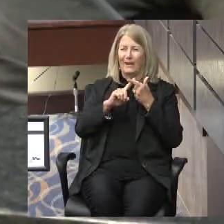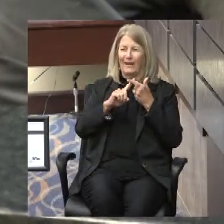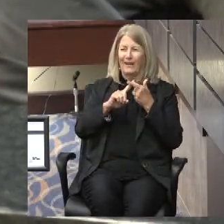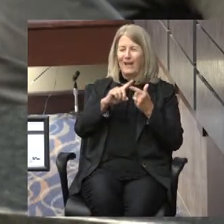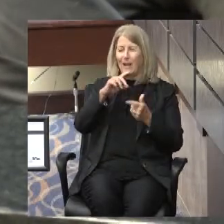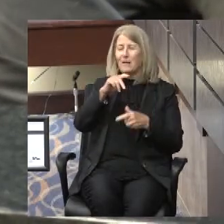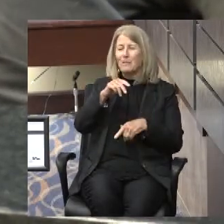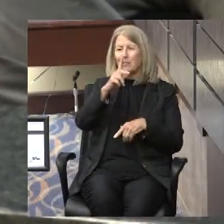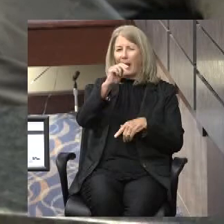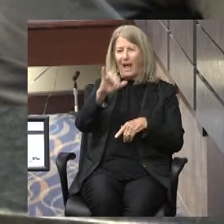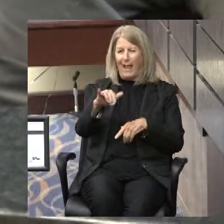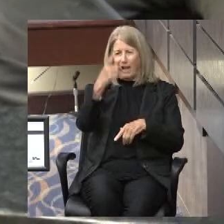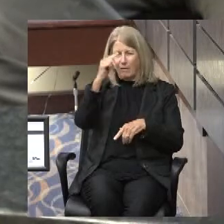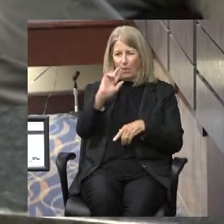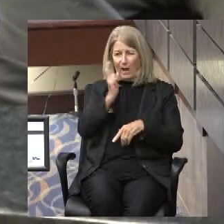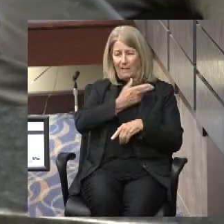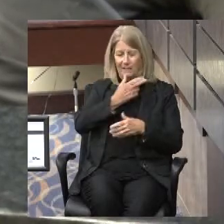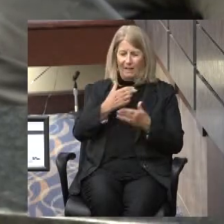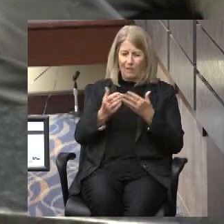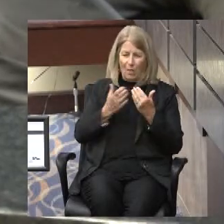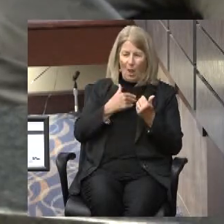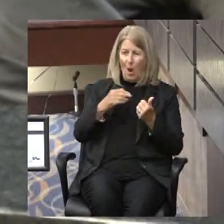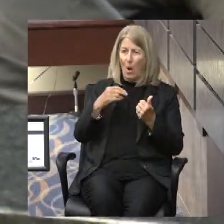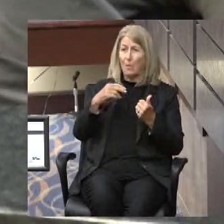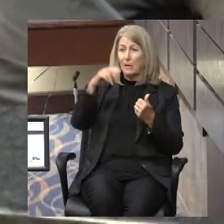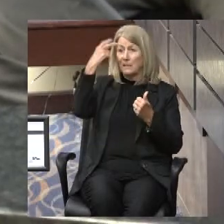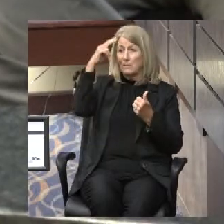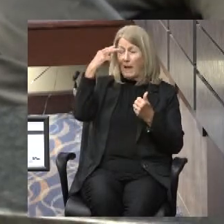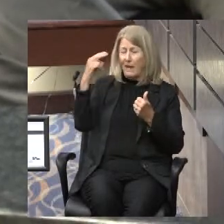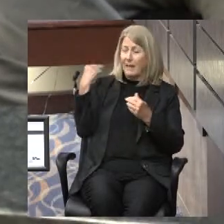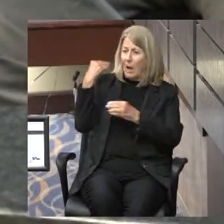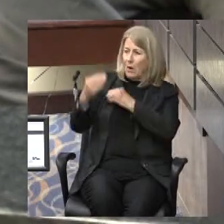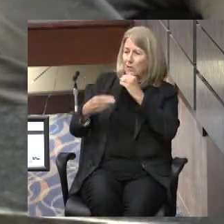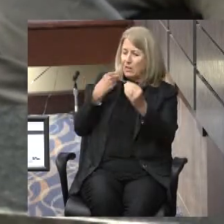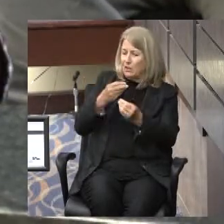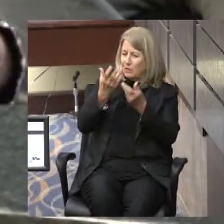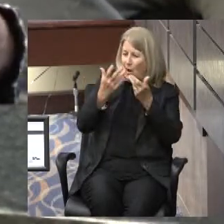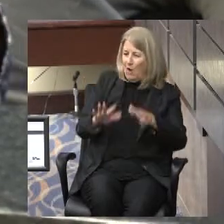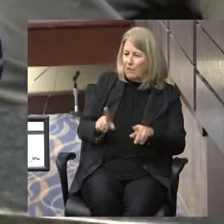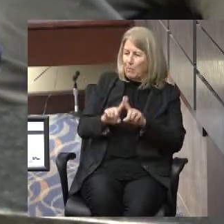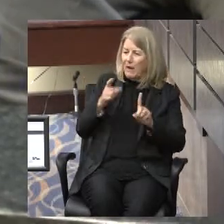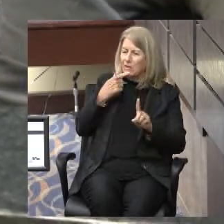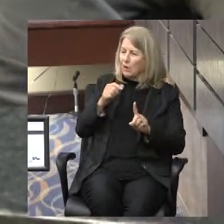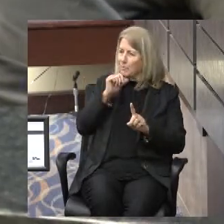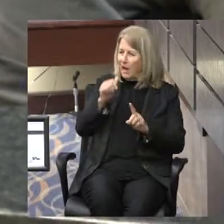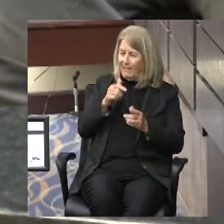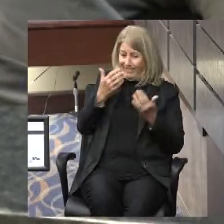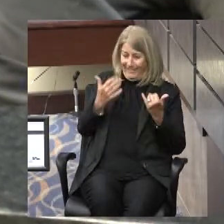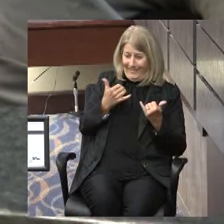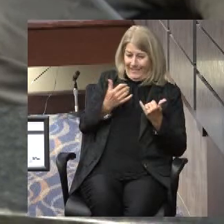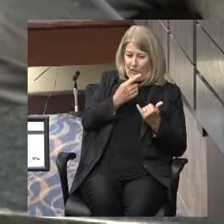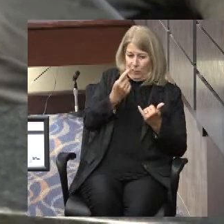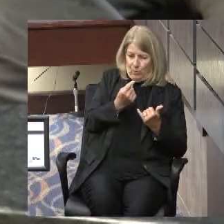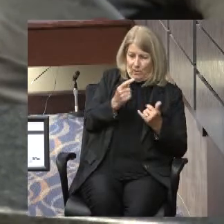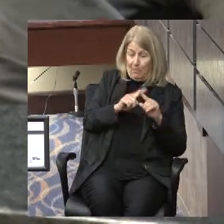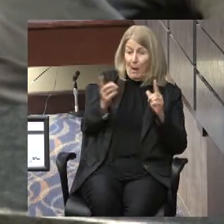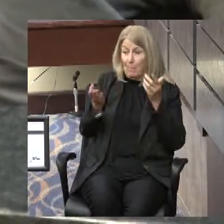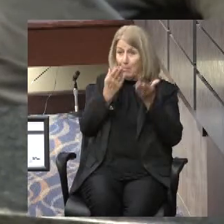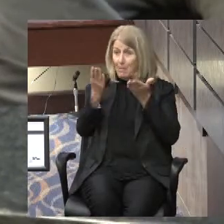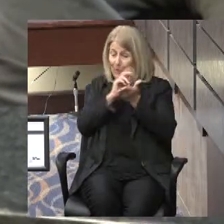Yes. Even though the Hispanic heritage is over, but I told them not this Tuesday, but maybe in 2 weeks.